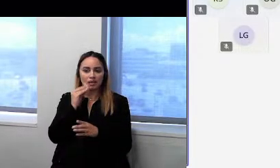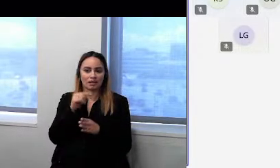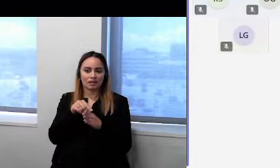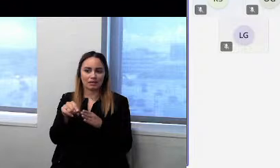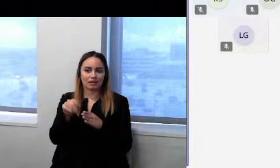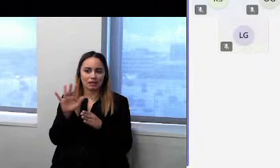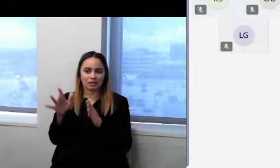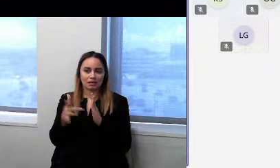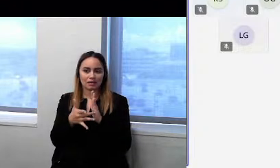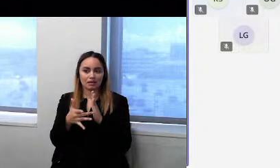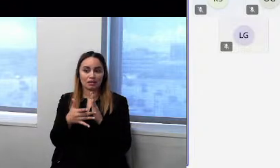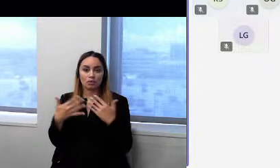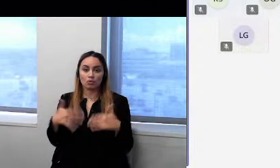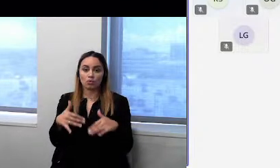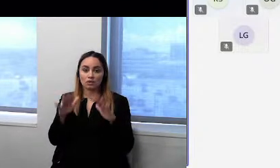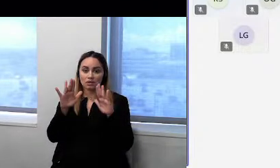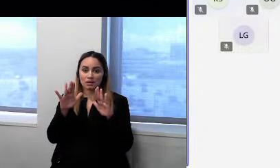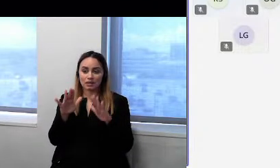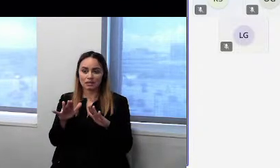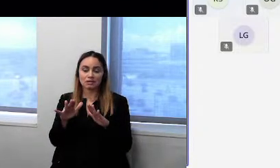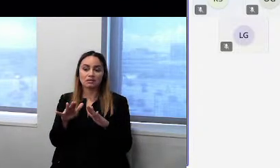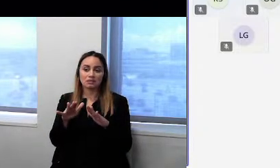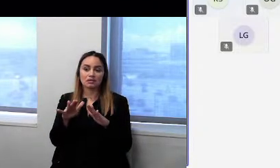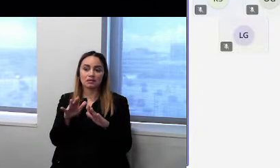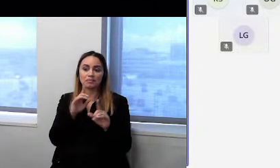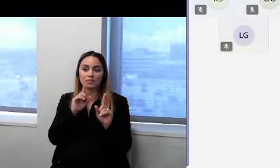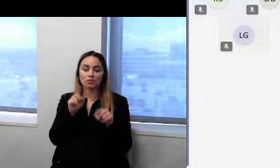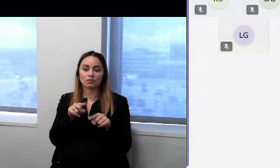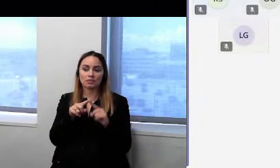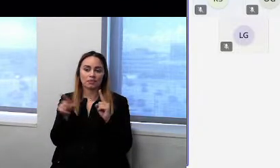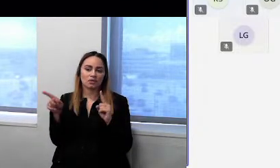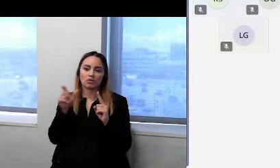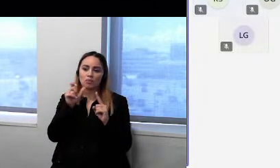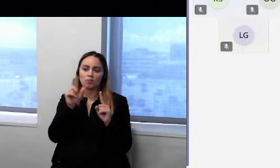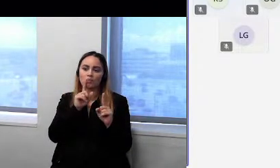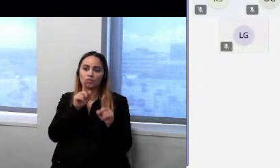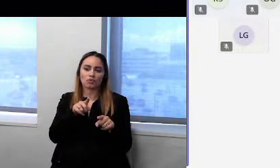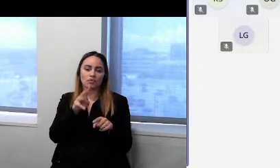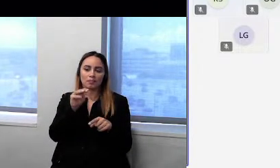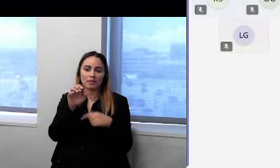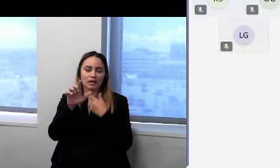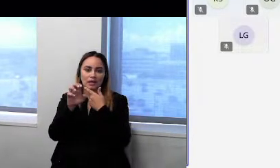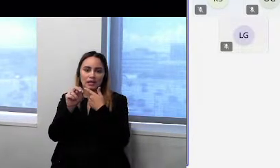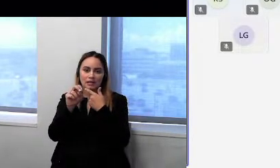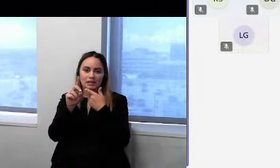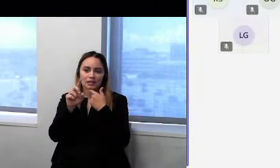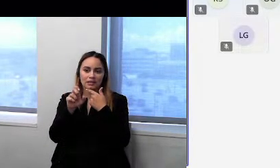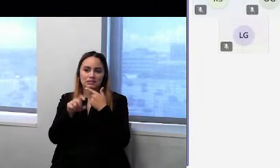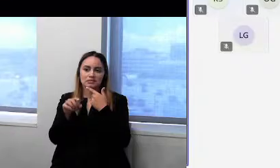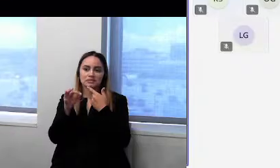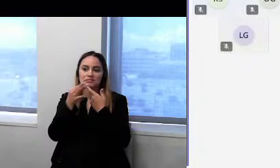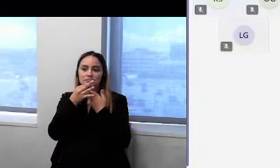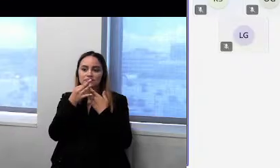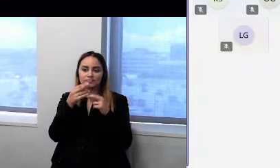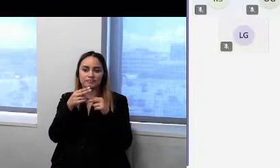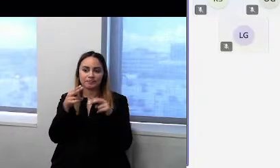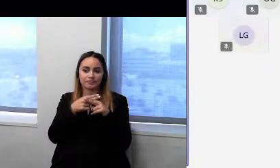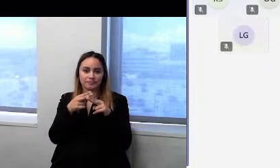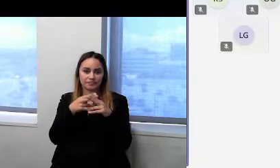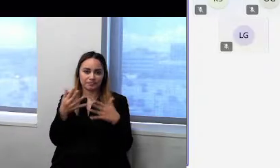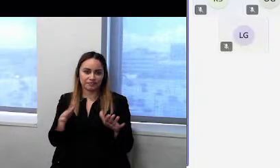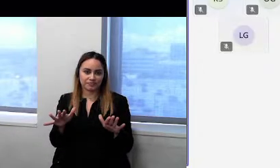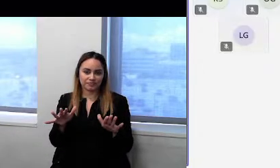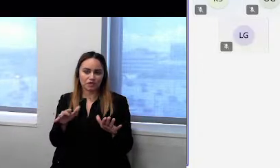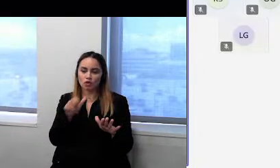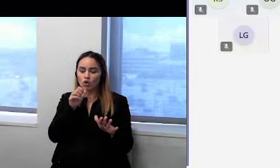excellent question, but it's not for Mr. Melendez to answer. Next question. I'm almost finished. I'm not trying to rush you. Everybody else is,